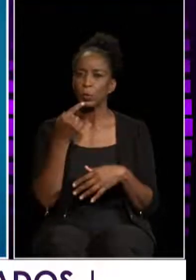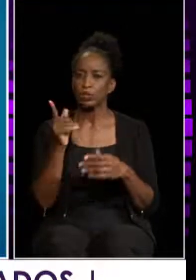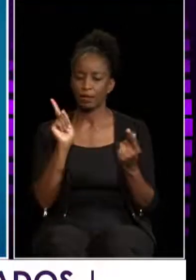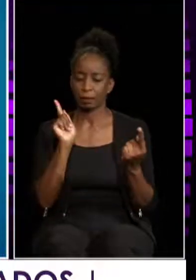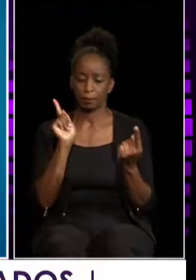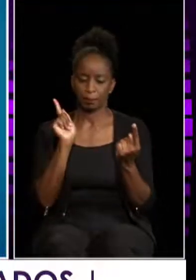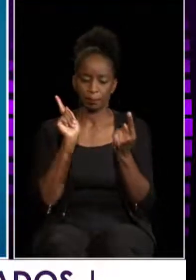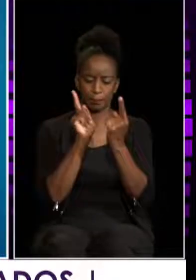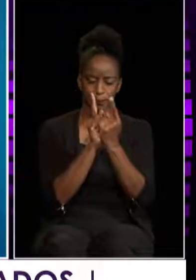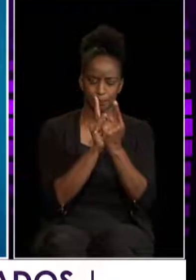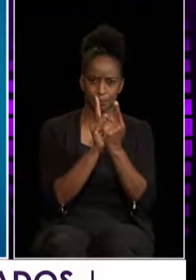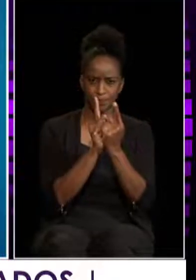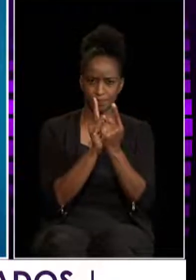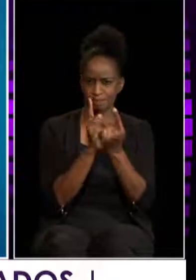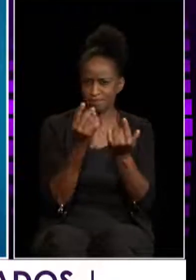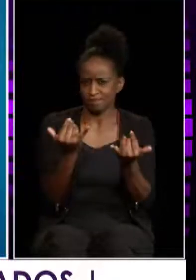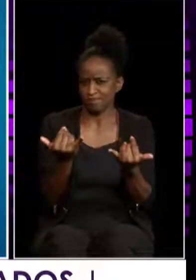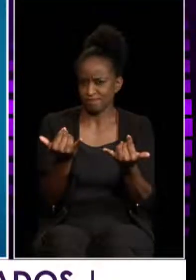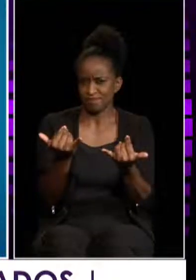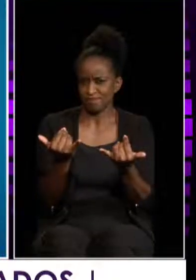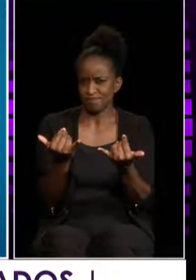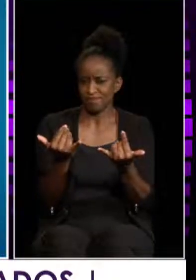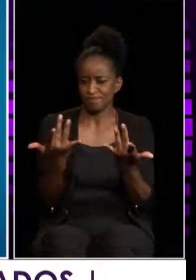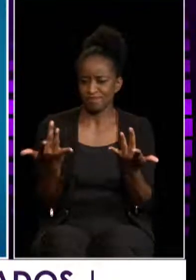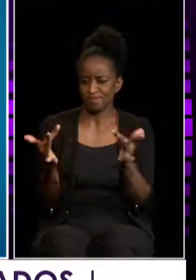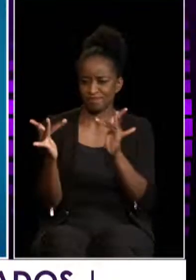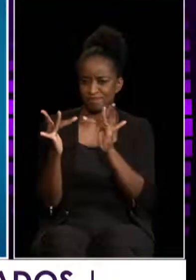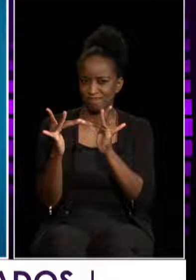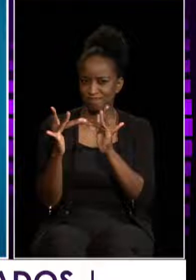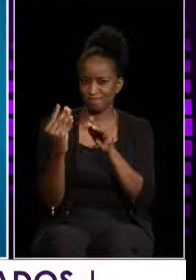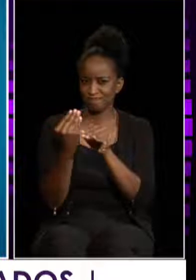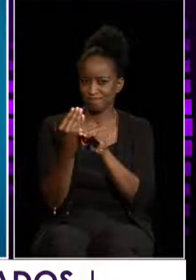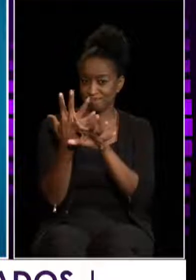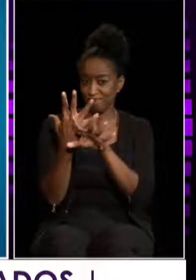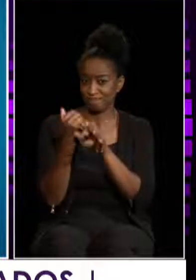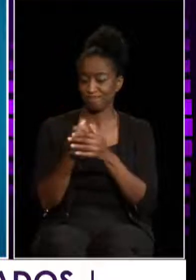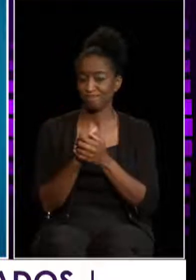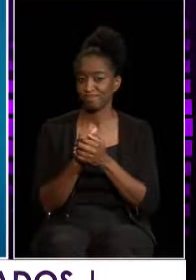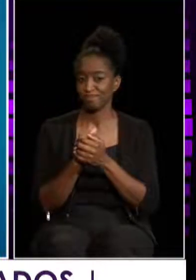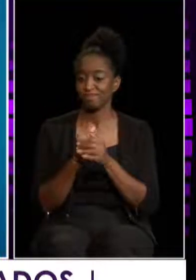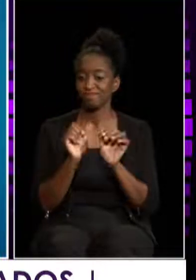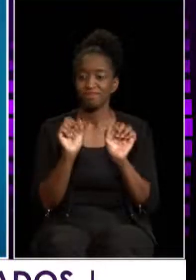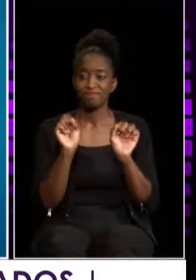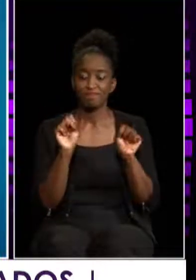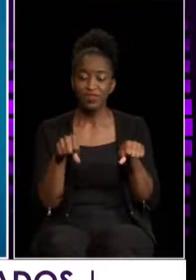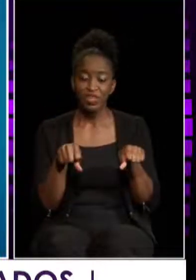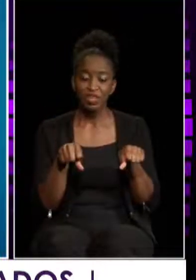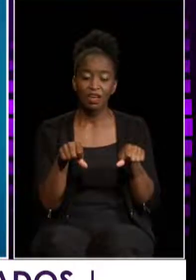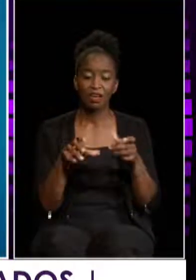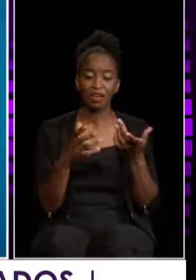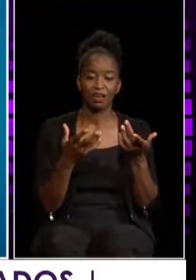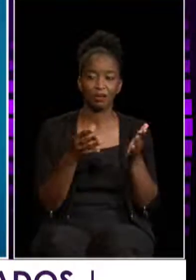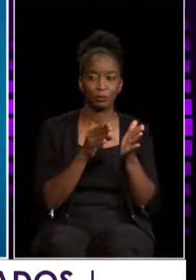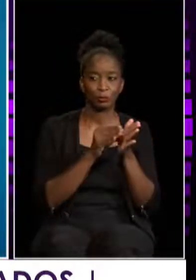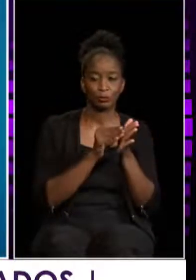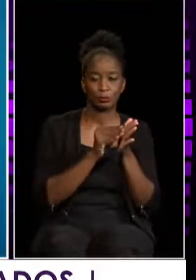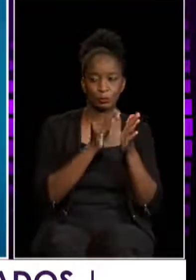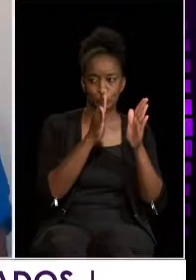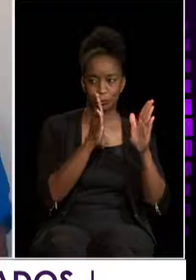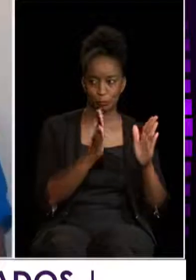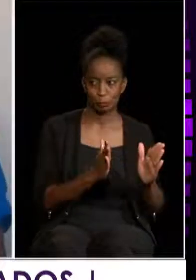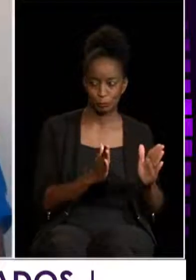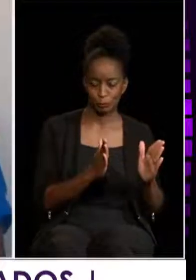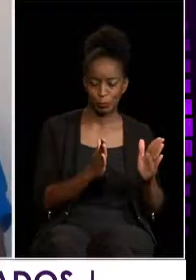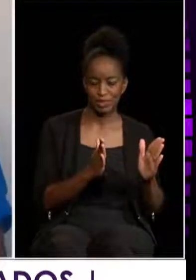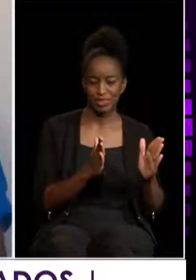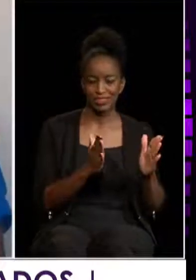environment situation, I am assuming it's not as convenient for a student to just leave the classroom and stroll over to your office as I would have been able to